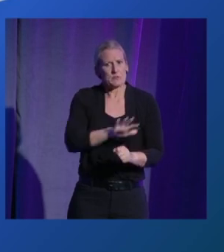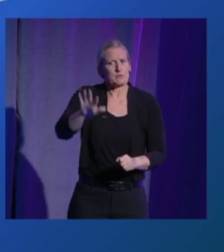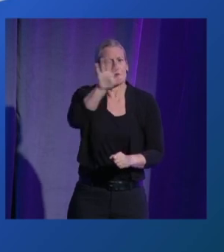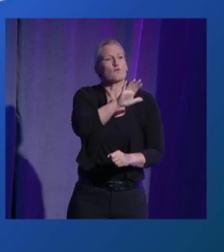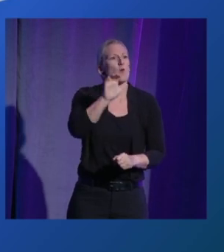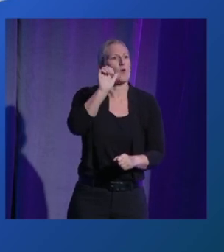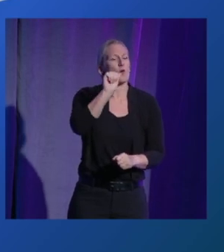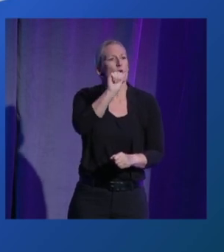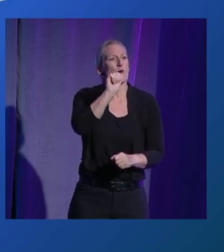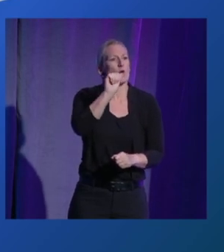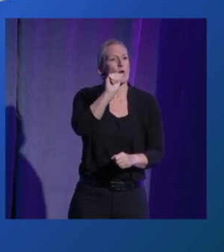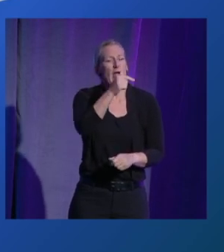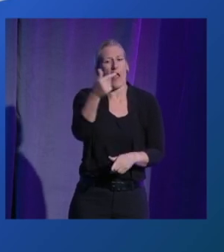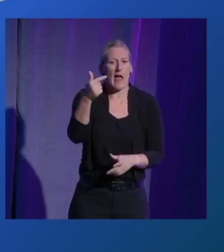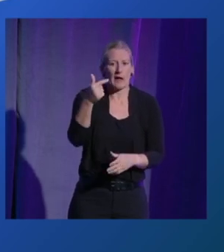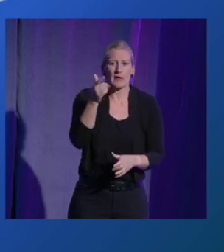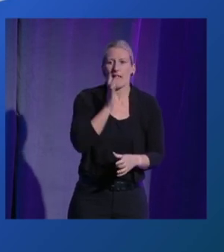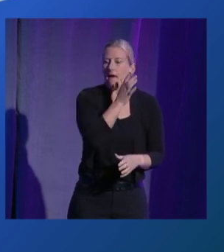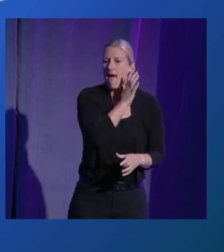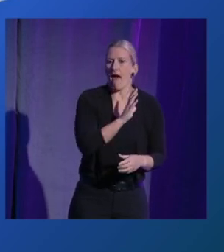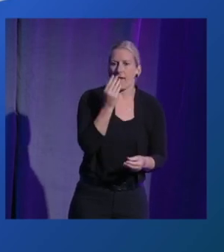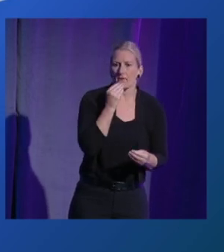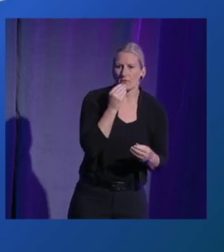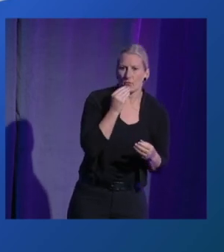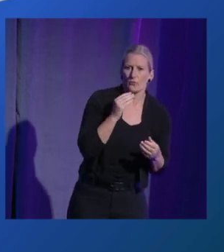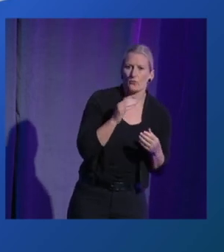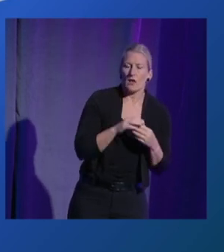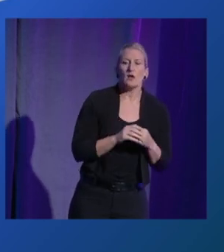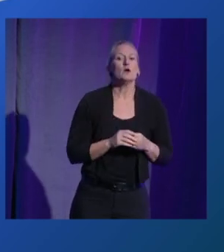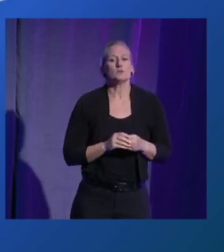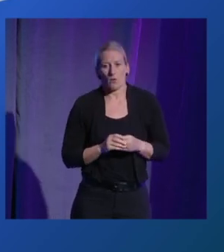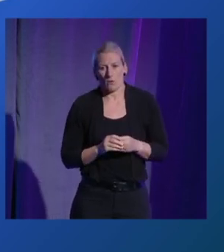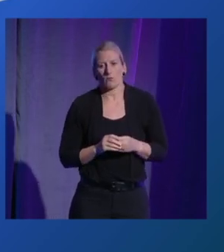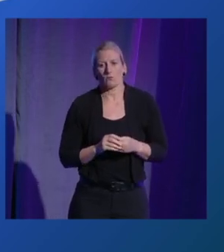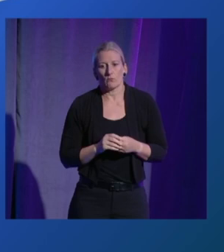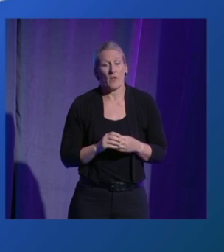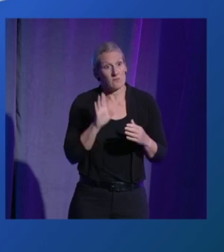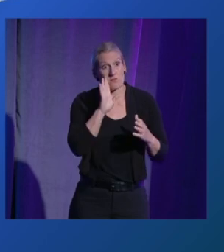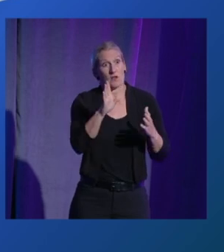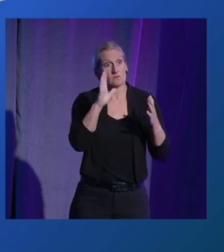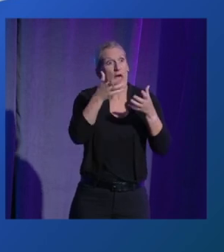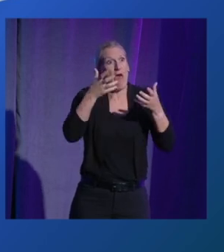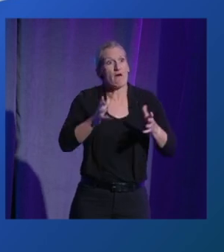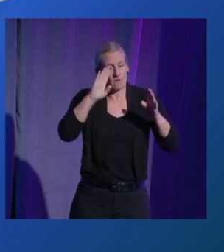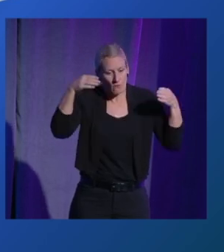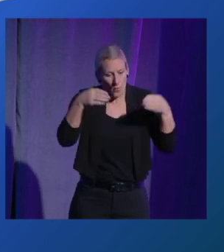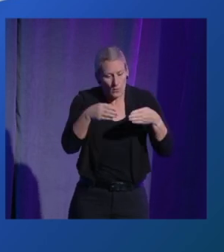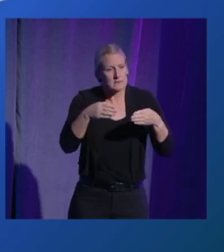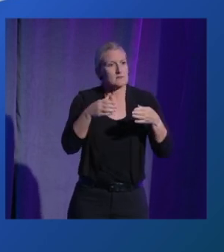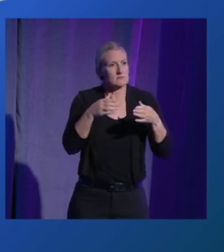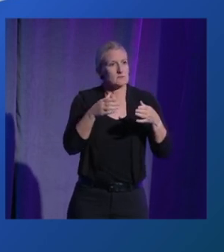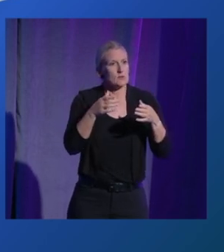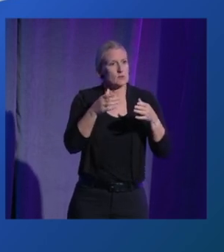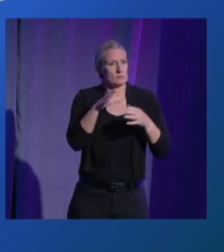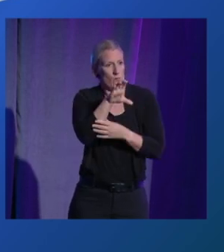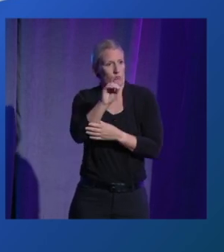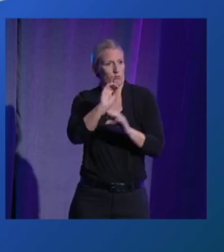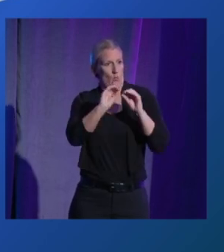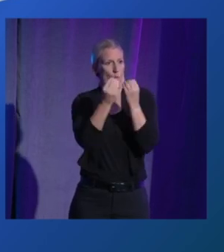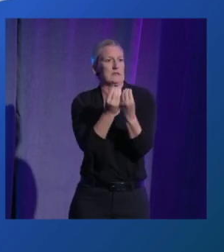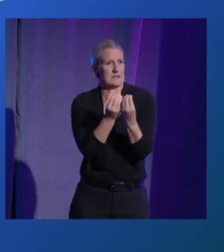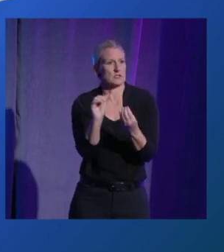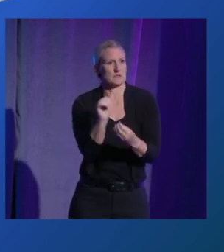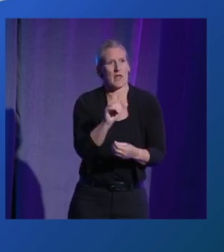to you know a big established players like bungi um and uh and everything in between and uh I